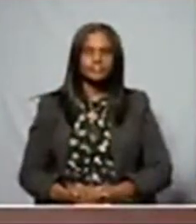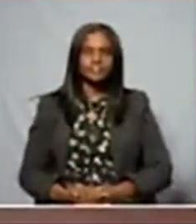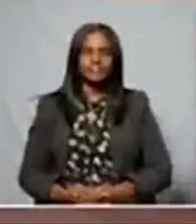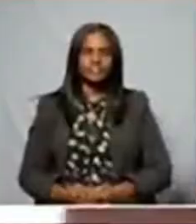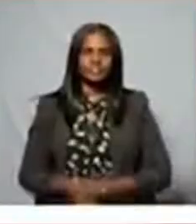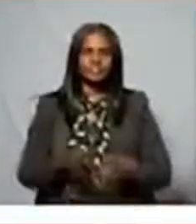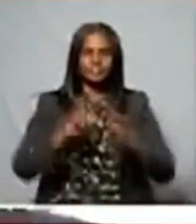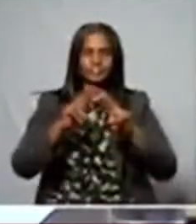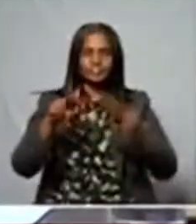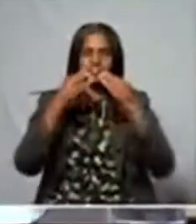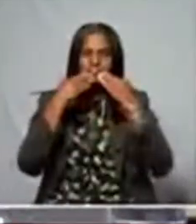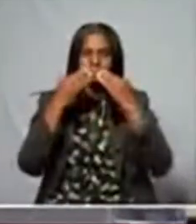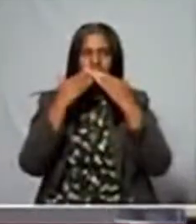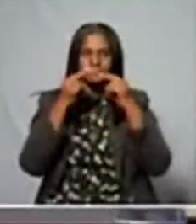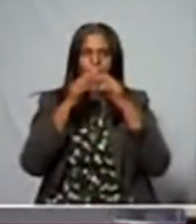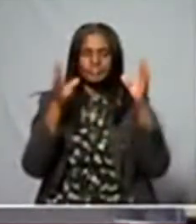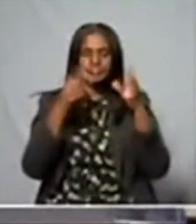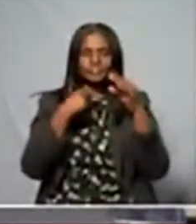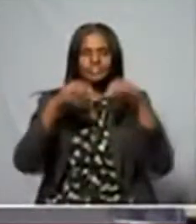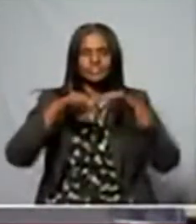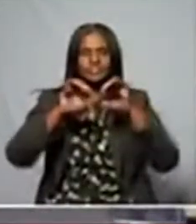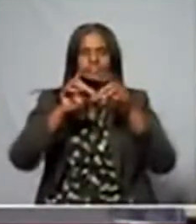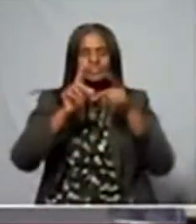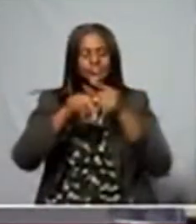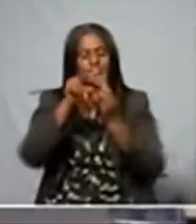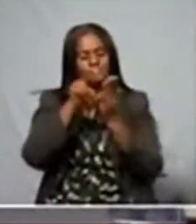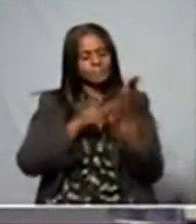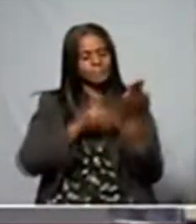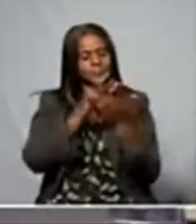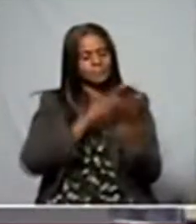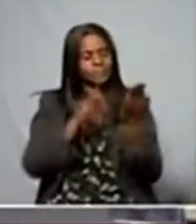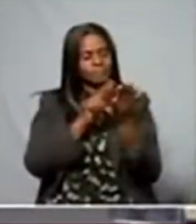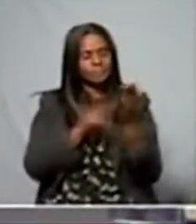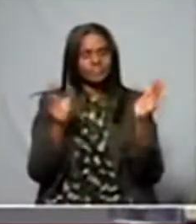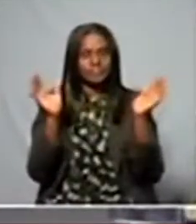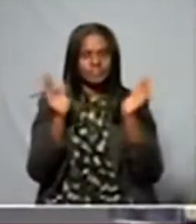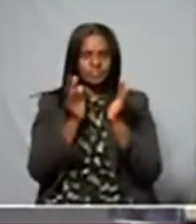Thank you, Chair. I'll proceed to run through the summary report,